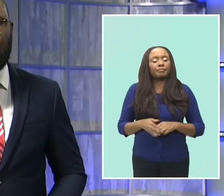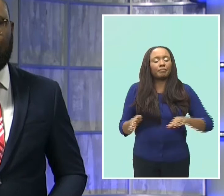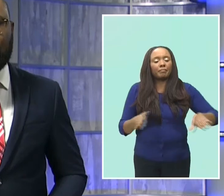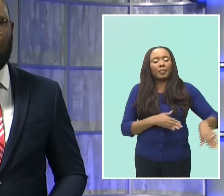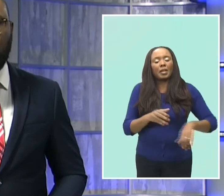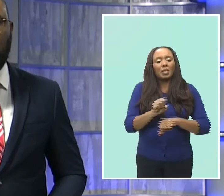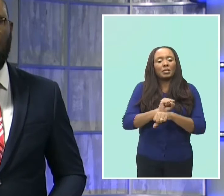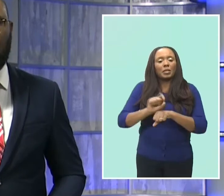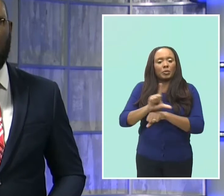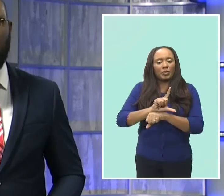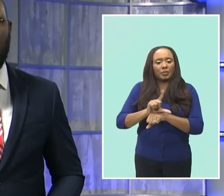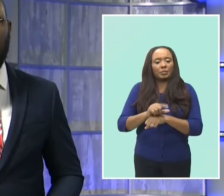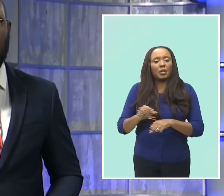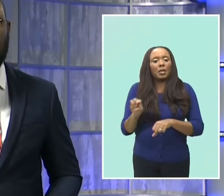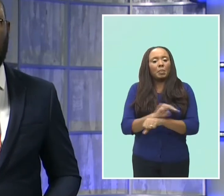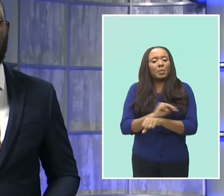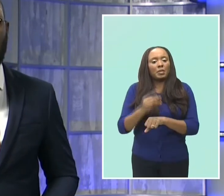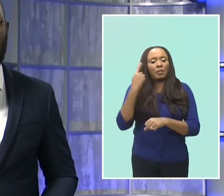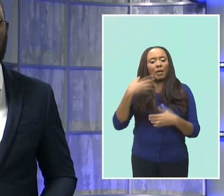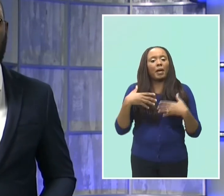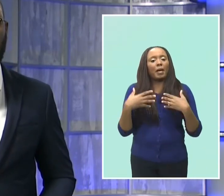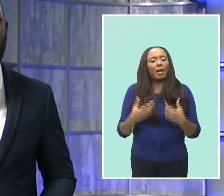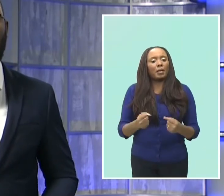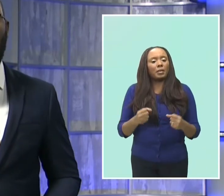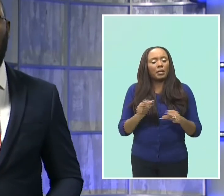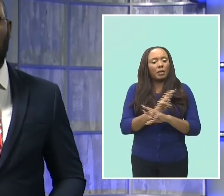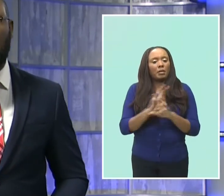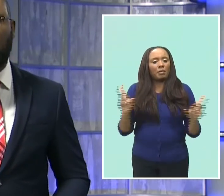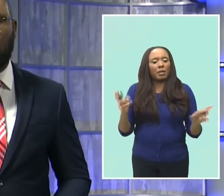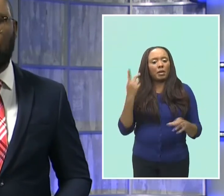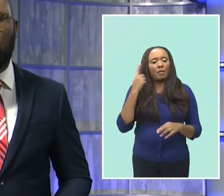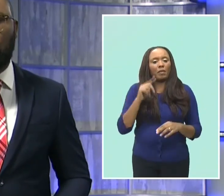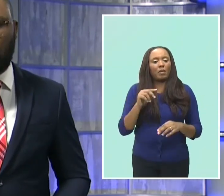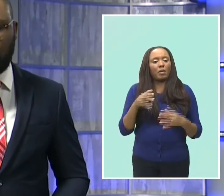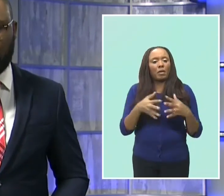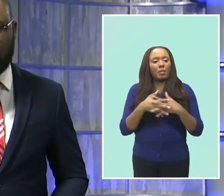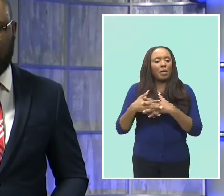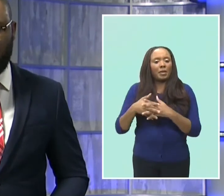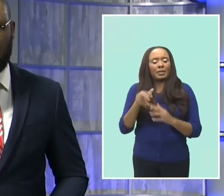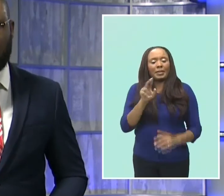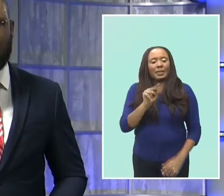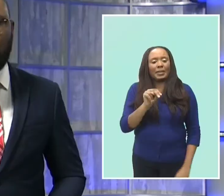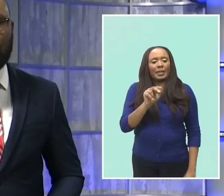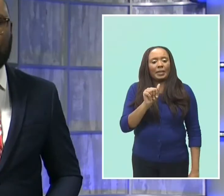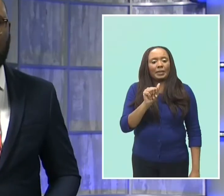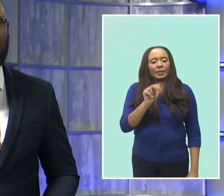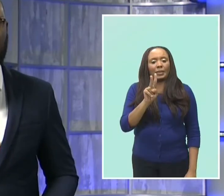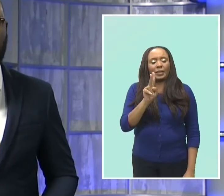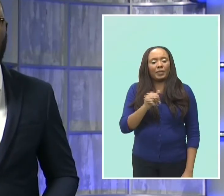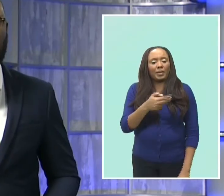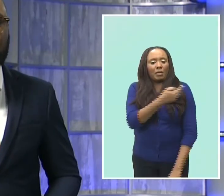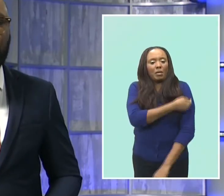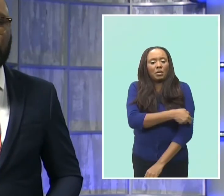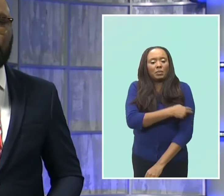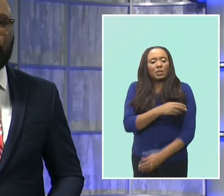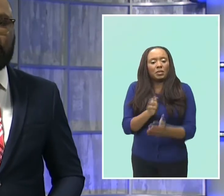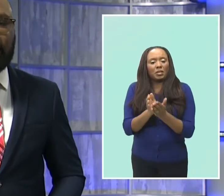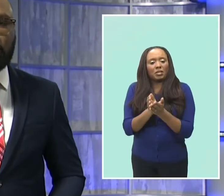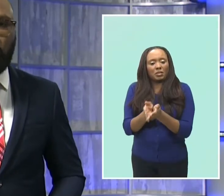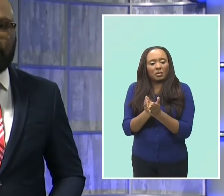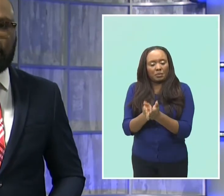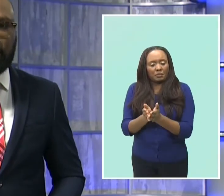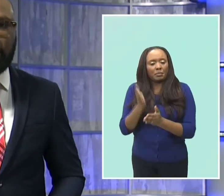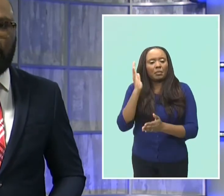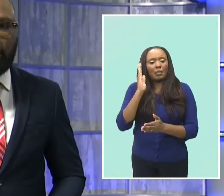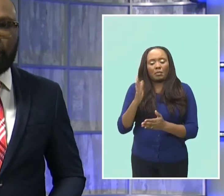says it is preparing for the visit of the U.S. Navy's hospital ship Comfort, which is expected to begin its humanitarian service